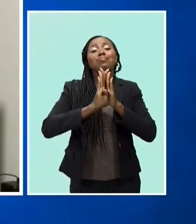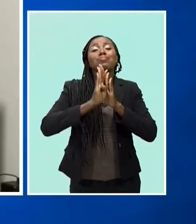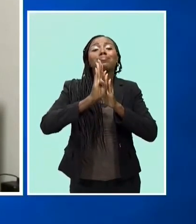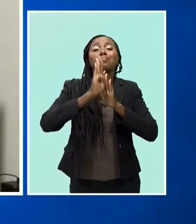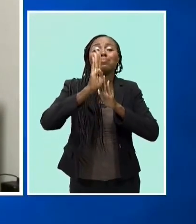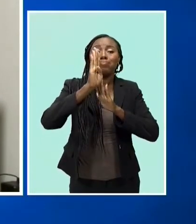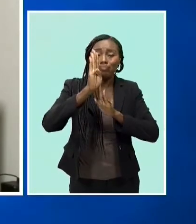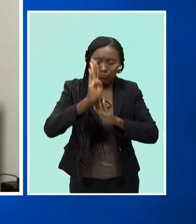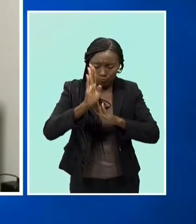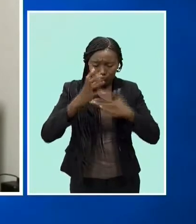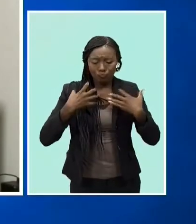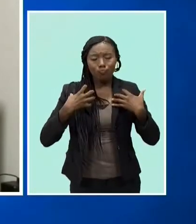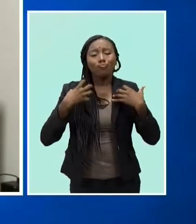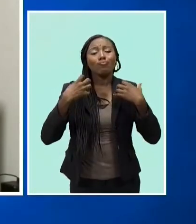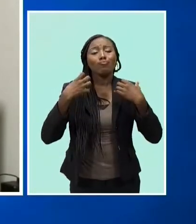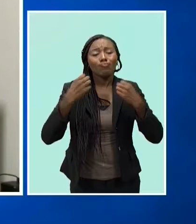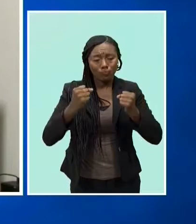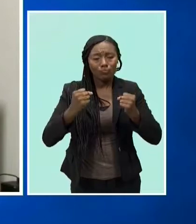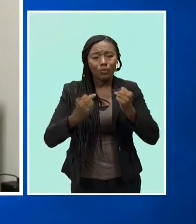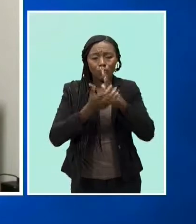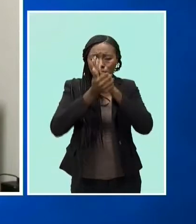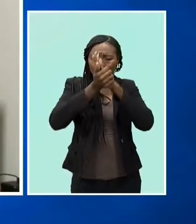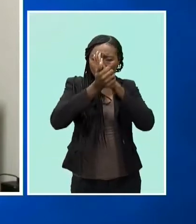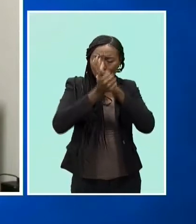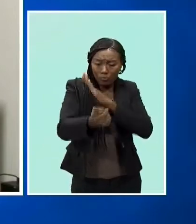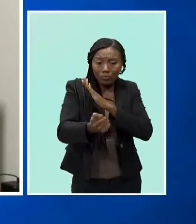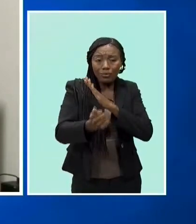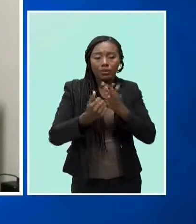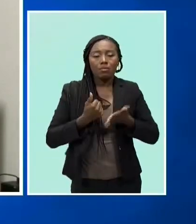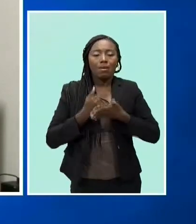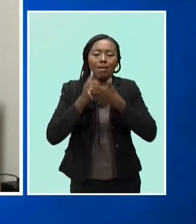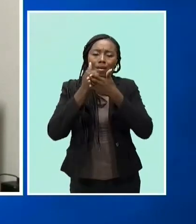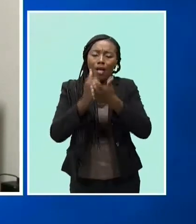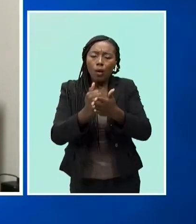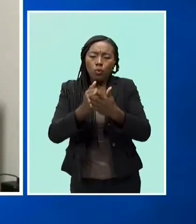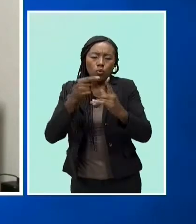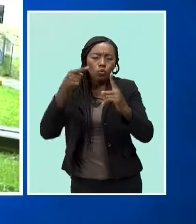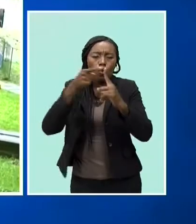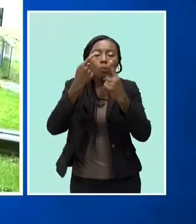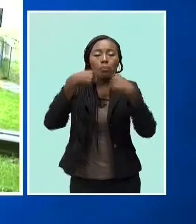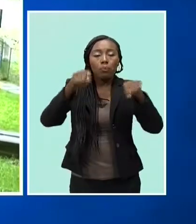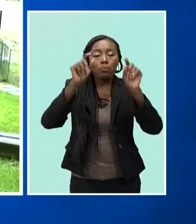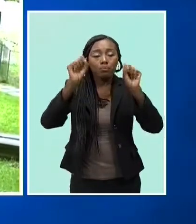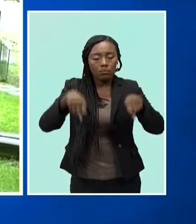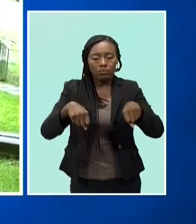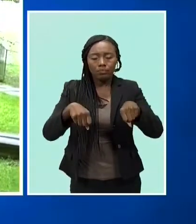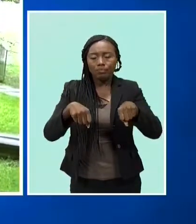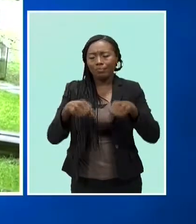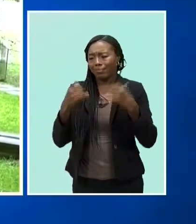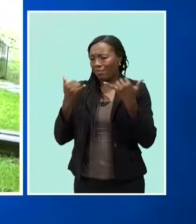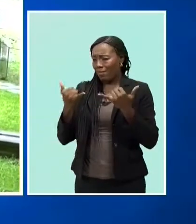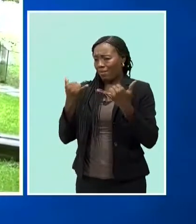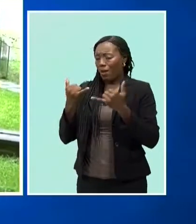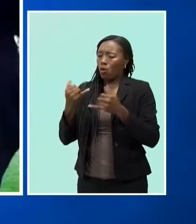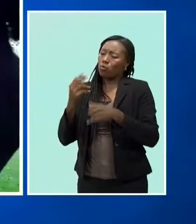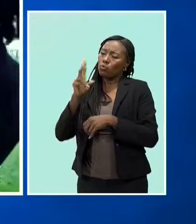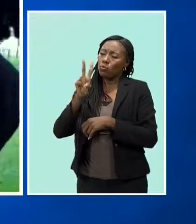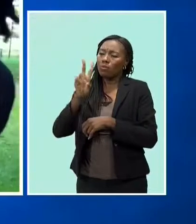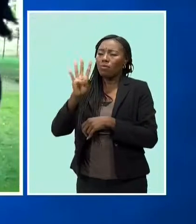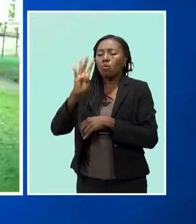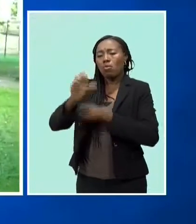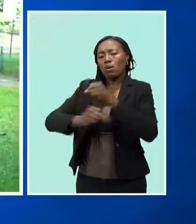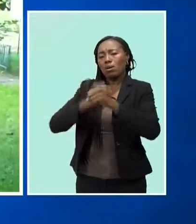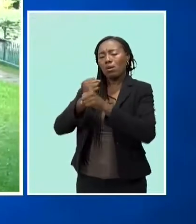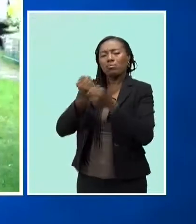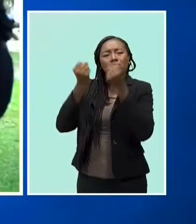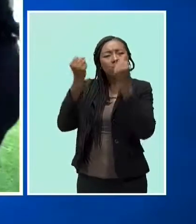build the necessary skills and competencies to get to where you want to go. Now, a lot has changed over the last 24 years, and